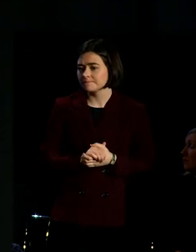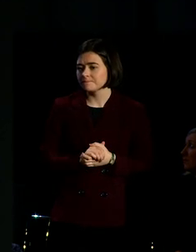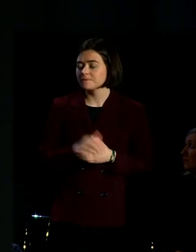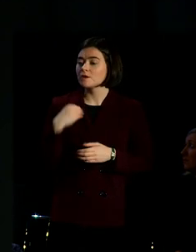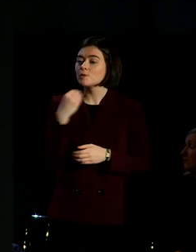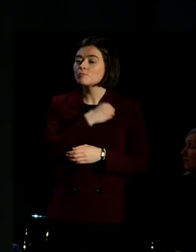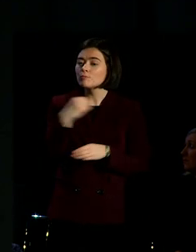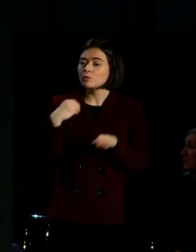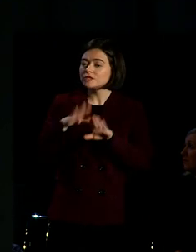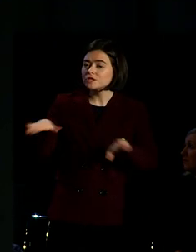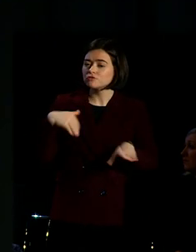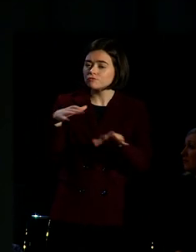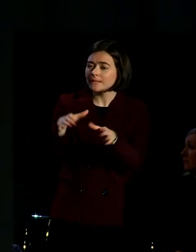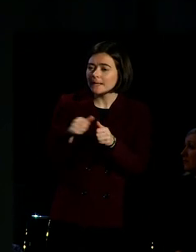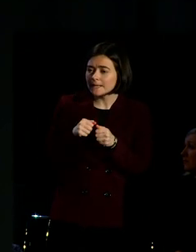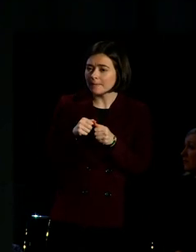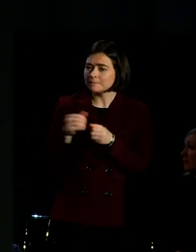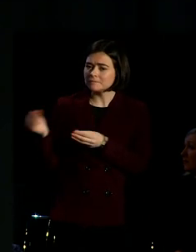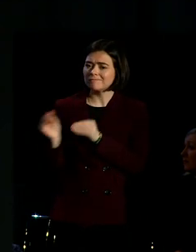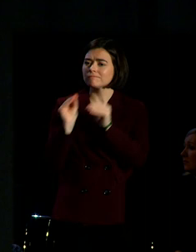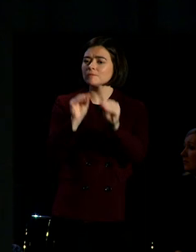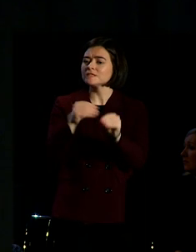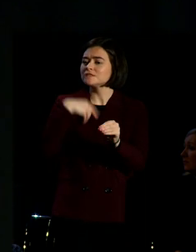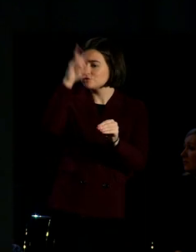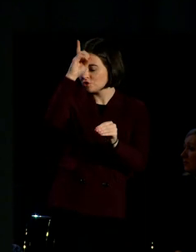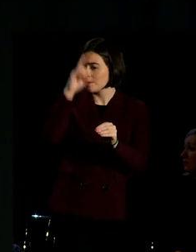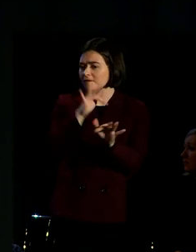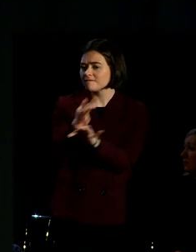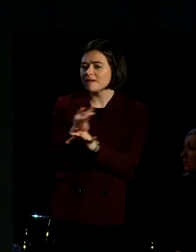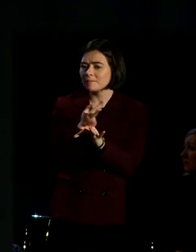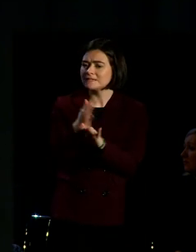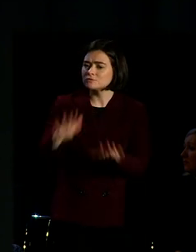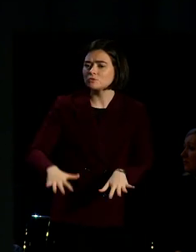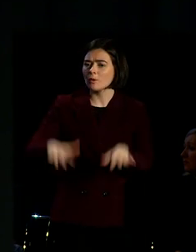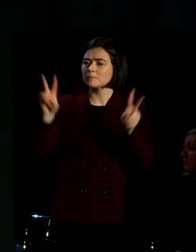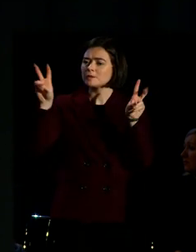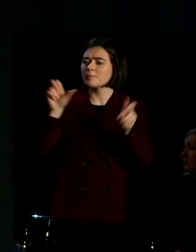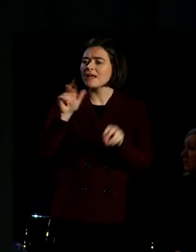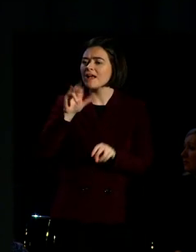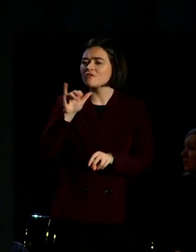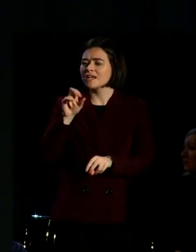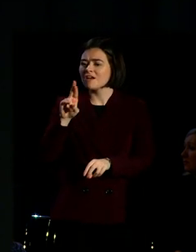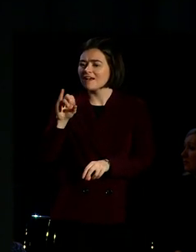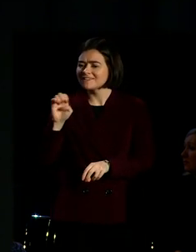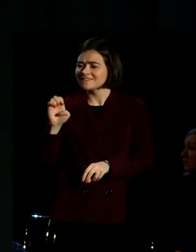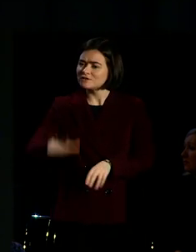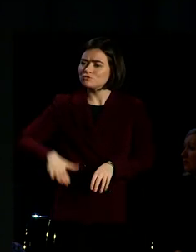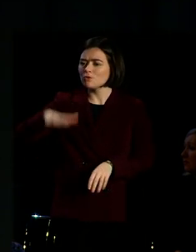Polish children were kidnapped and placed with German families to be Aryanized enrolled as Germans.